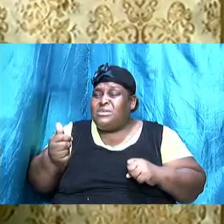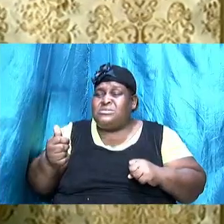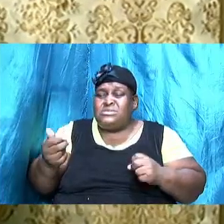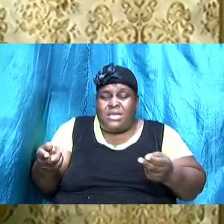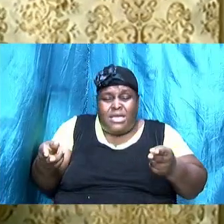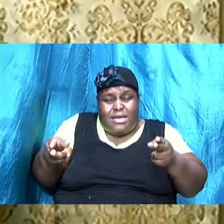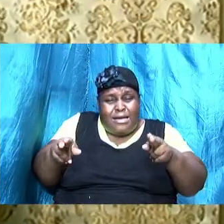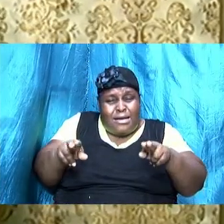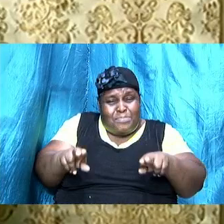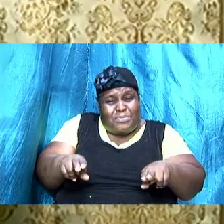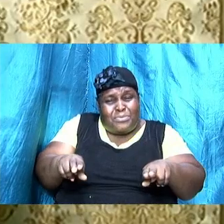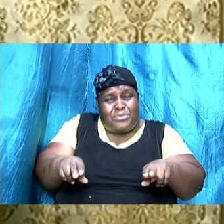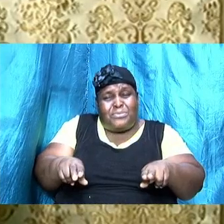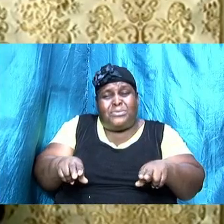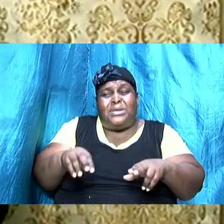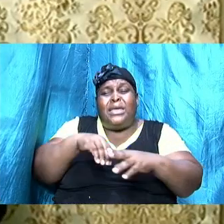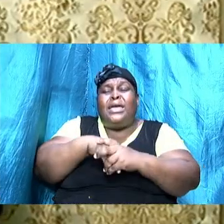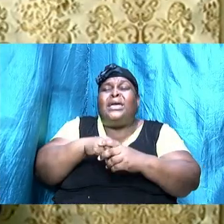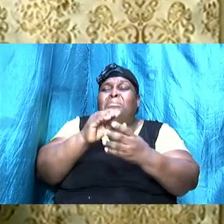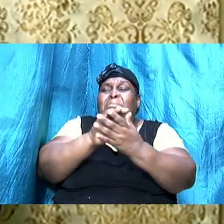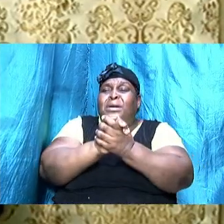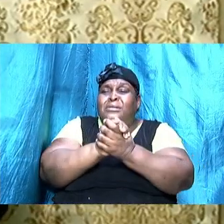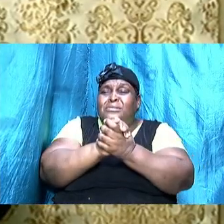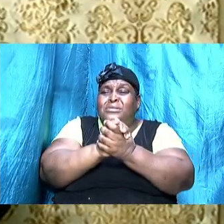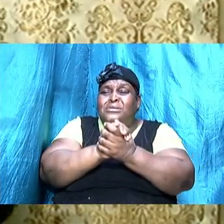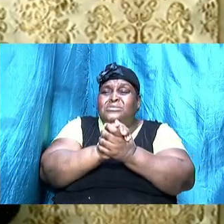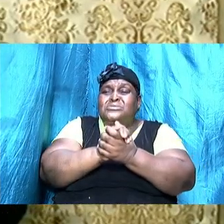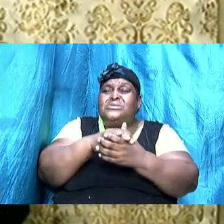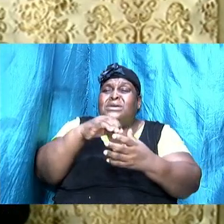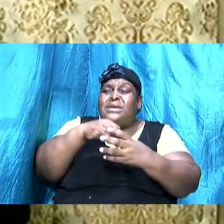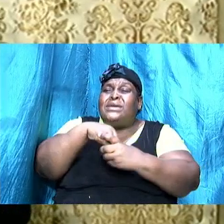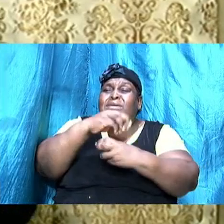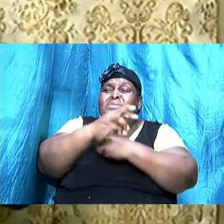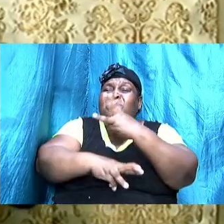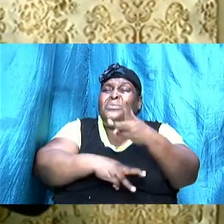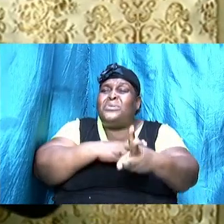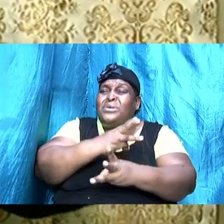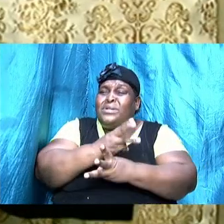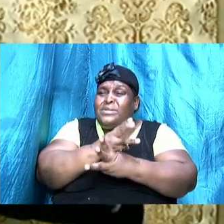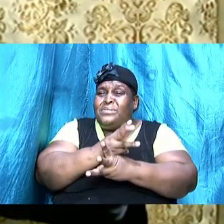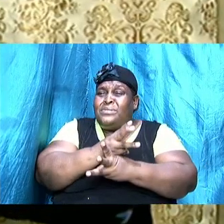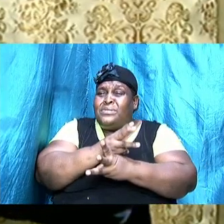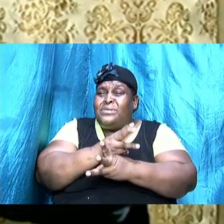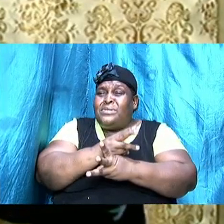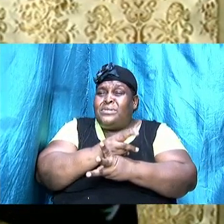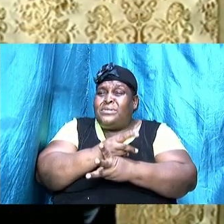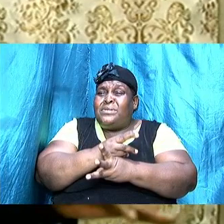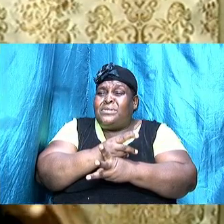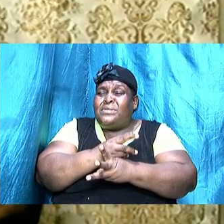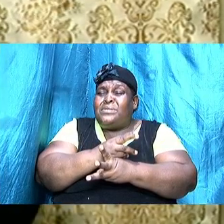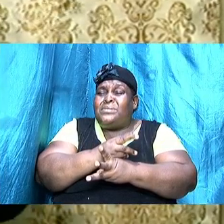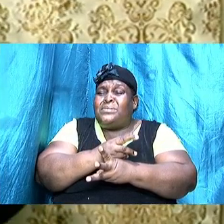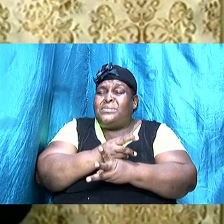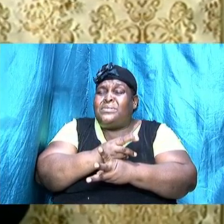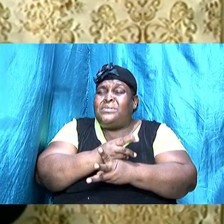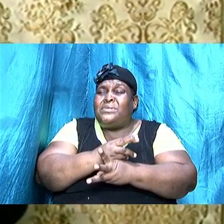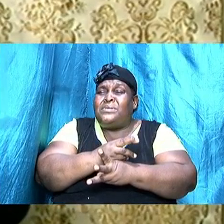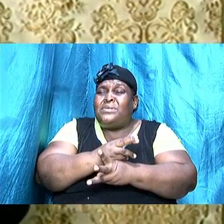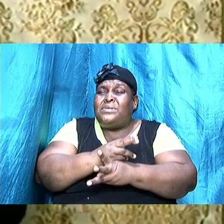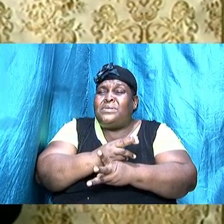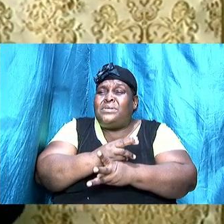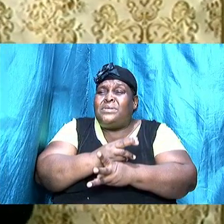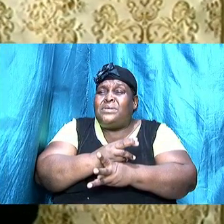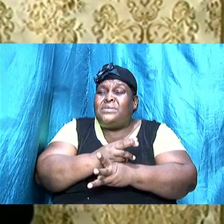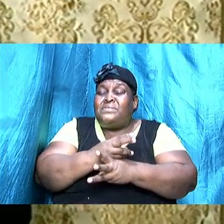the world, we would not see what we are seeing in a lot of instances within the circles of the church. If that